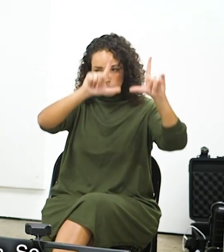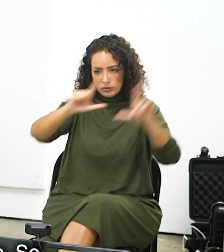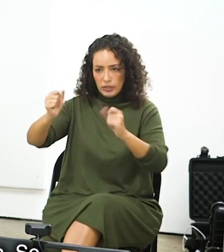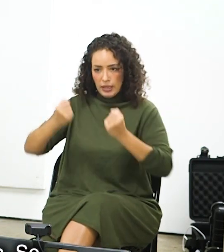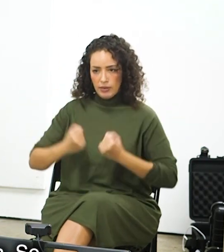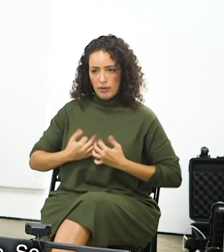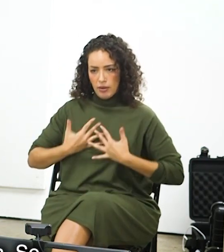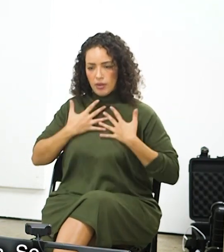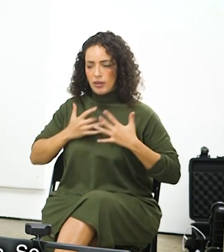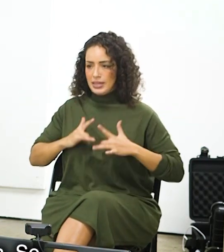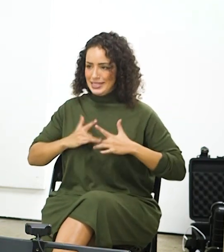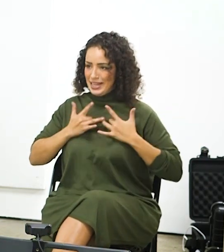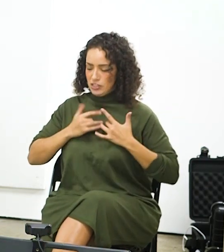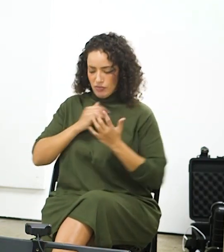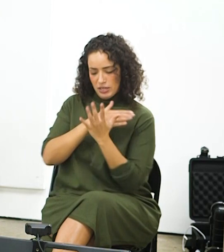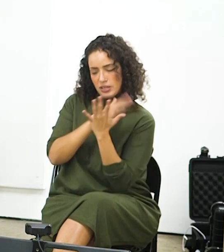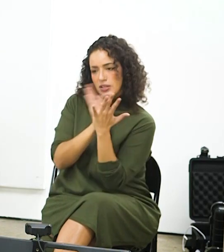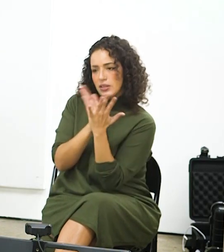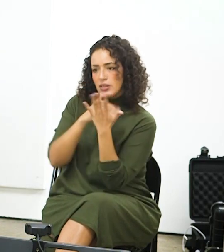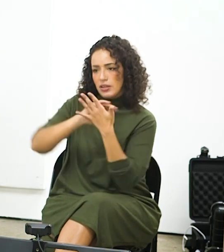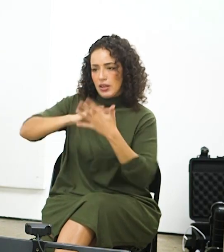installation. So thank you, Sohei.